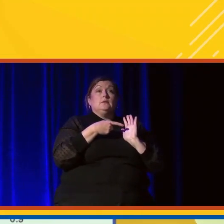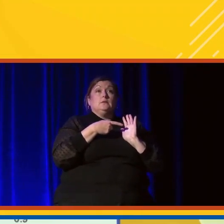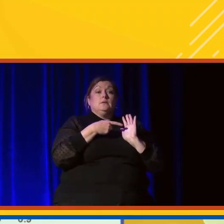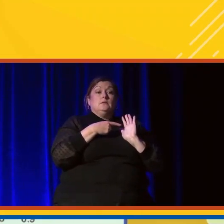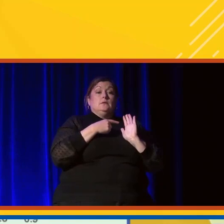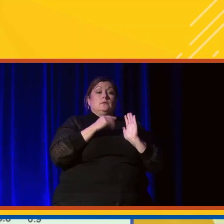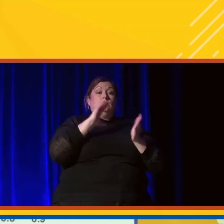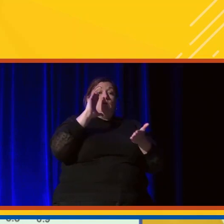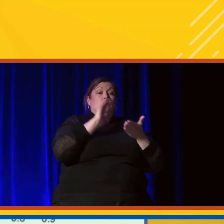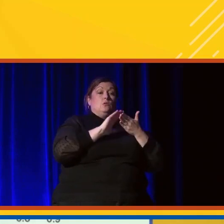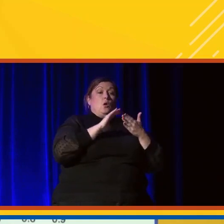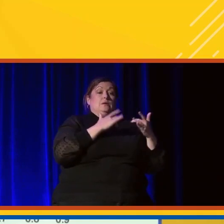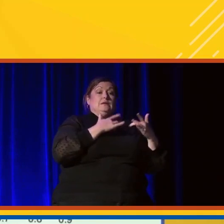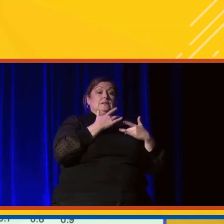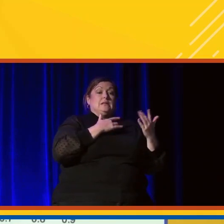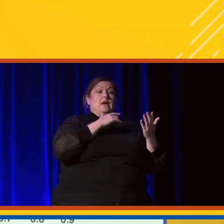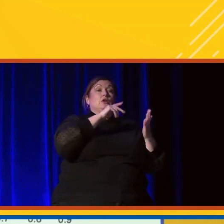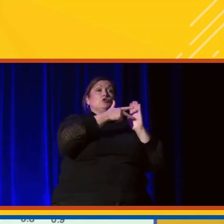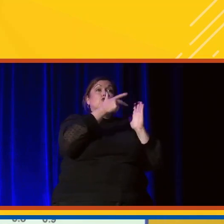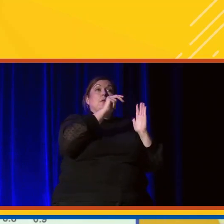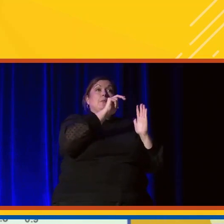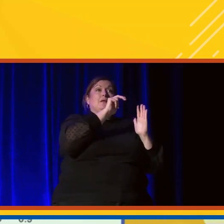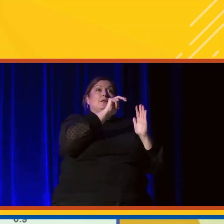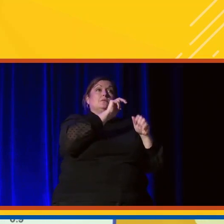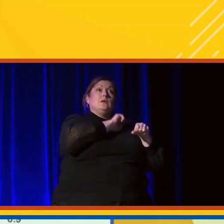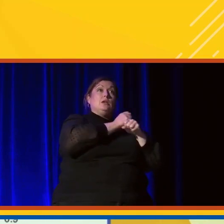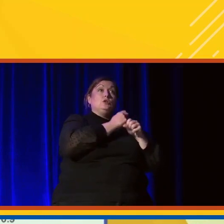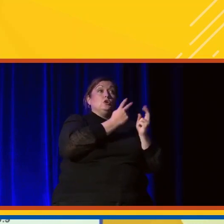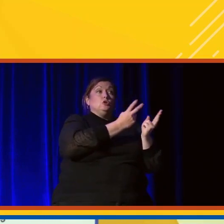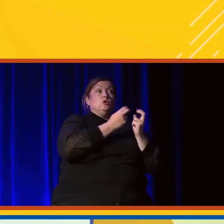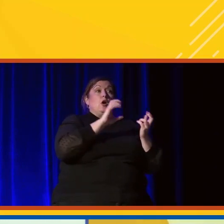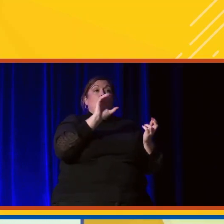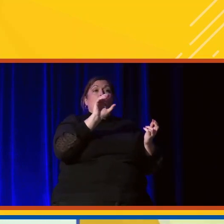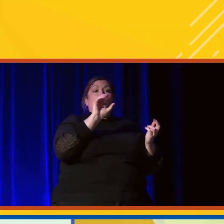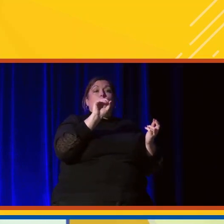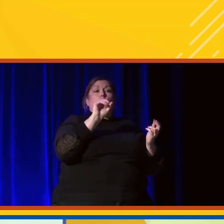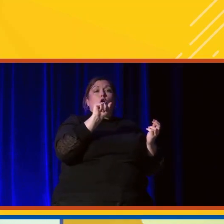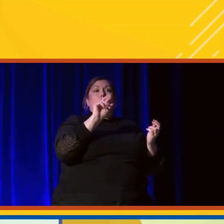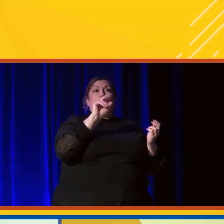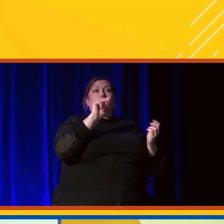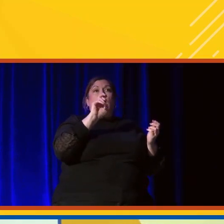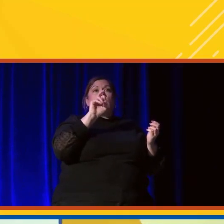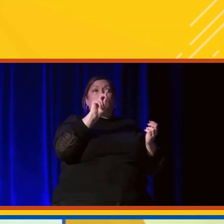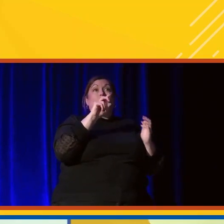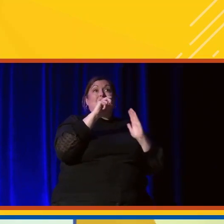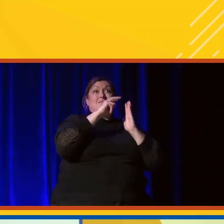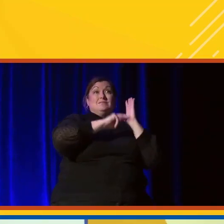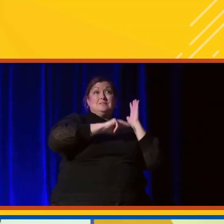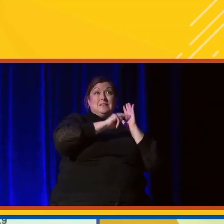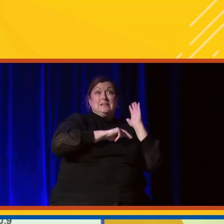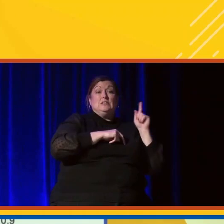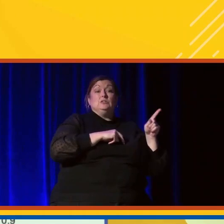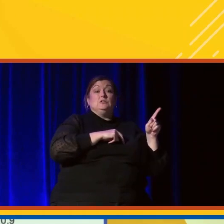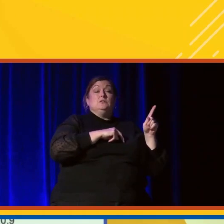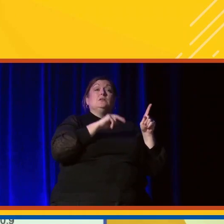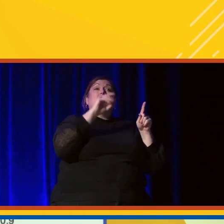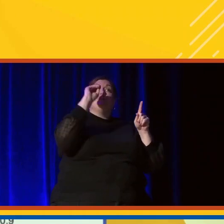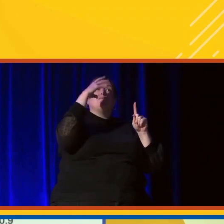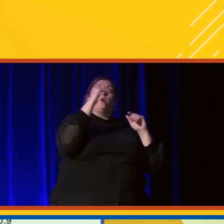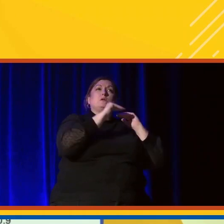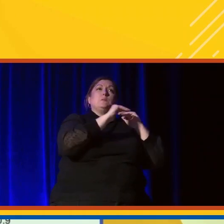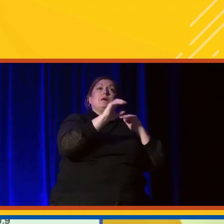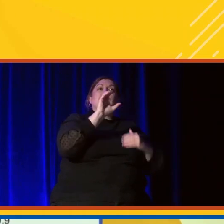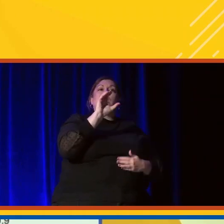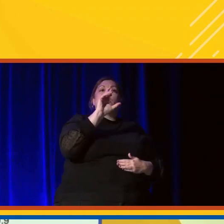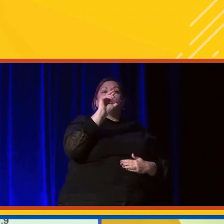the low sliding excited state triplet energy that is drawn from the carotenoid literature as being the determinant of photostability in carotenoids, our